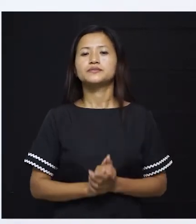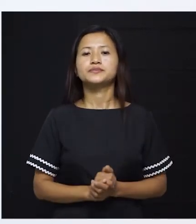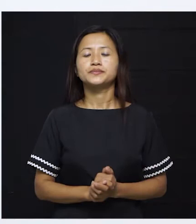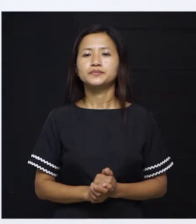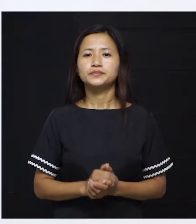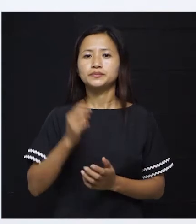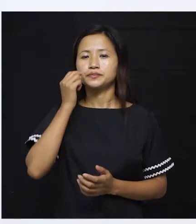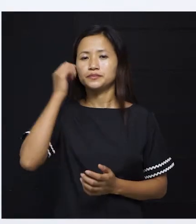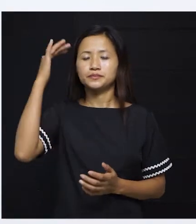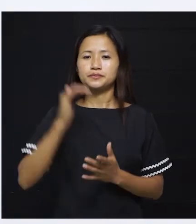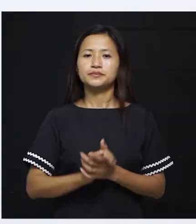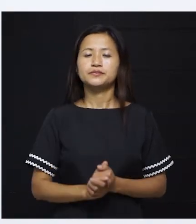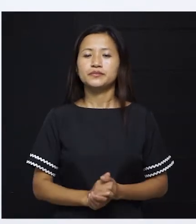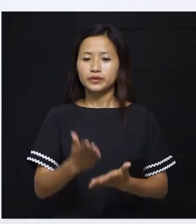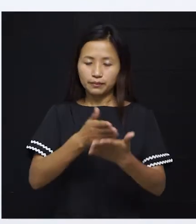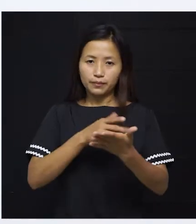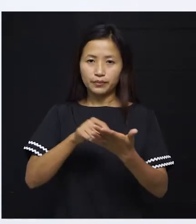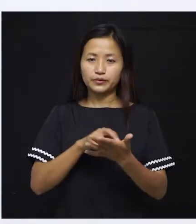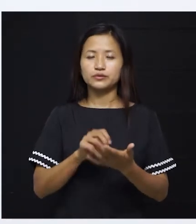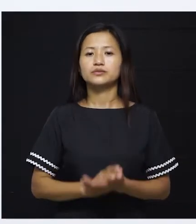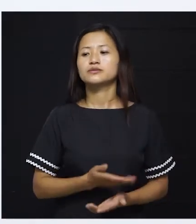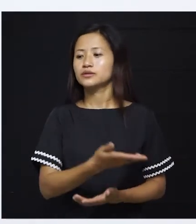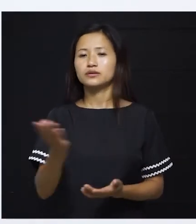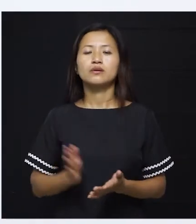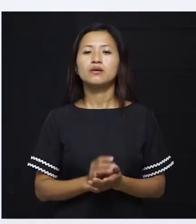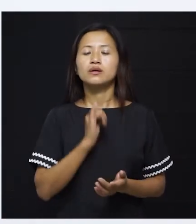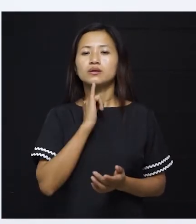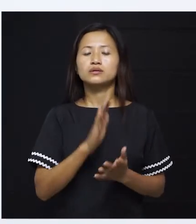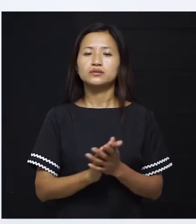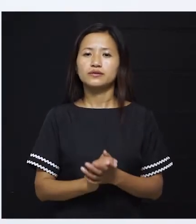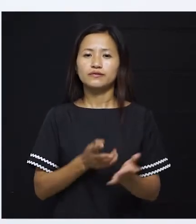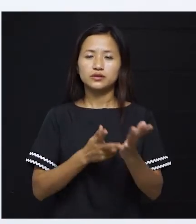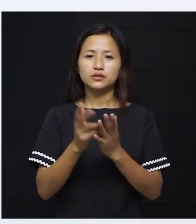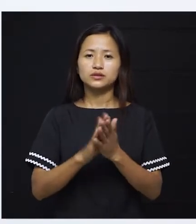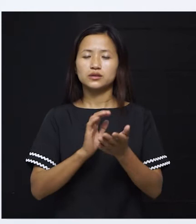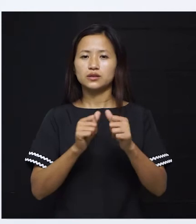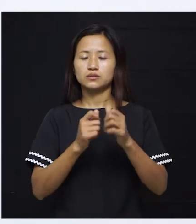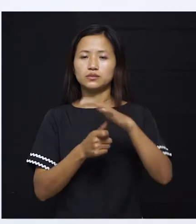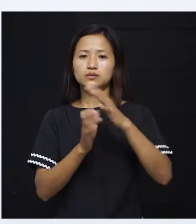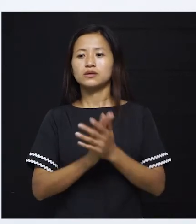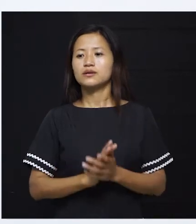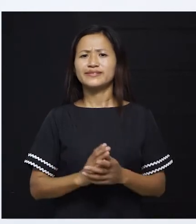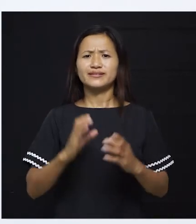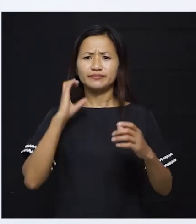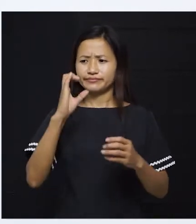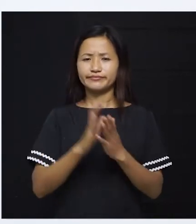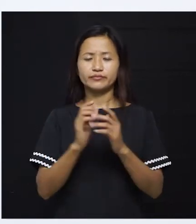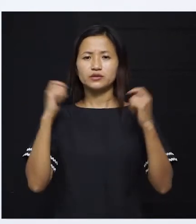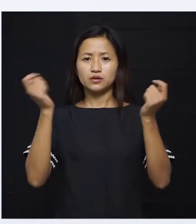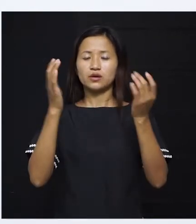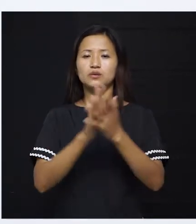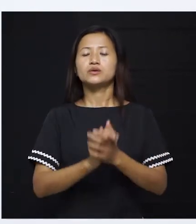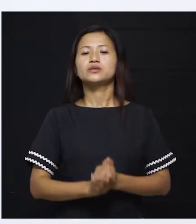And apart from that, there was in a village administration, there used to be a ceremony among the